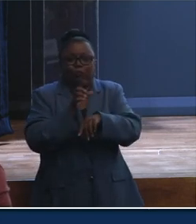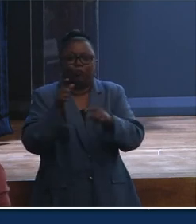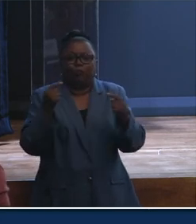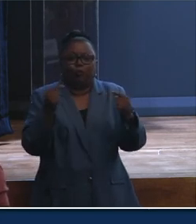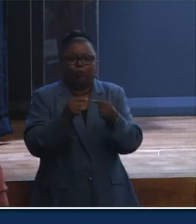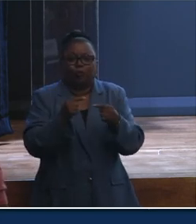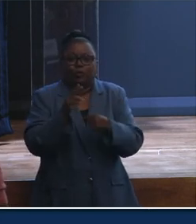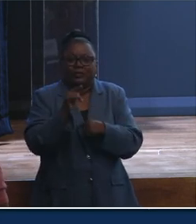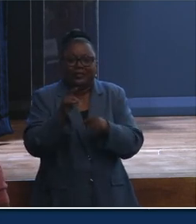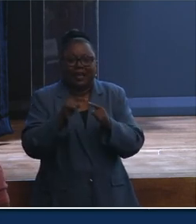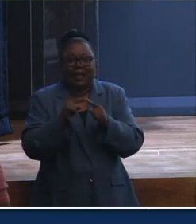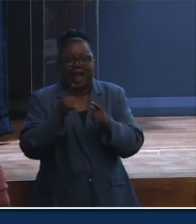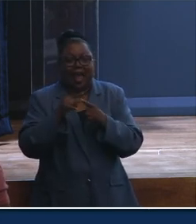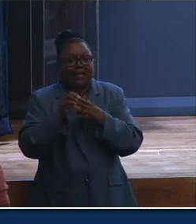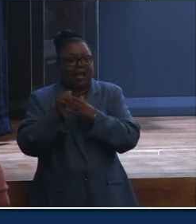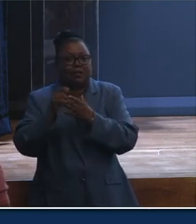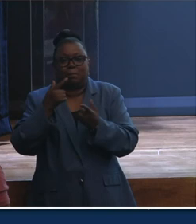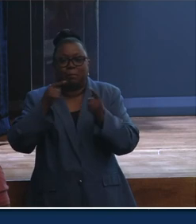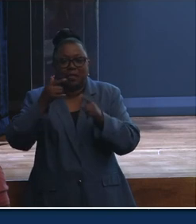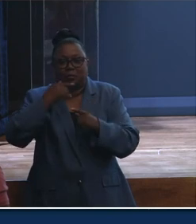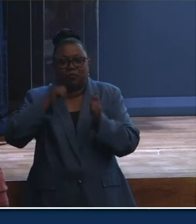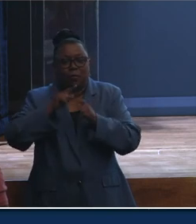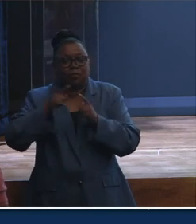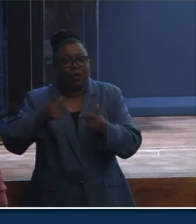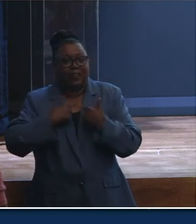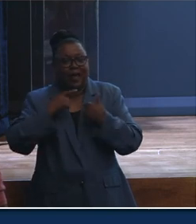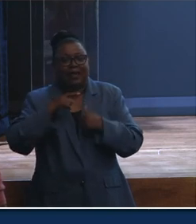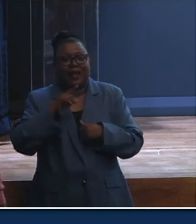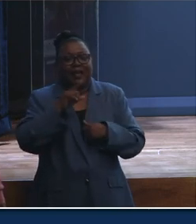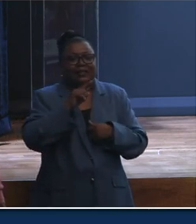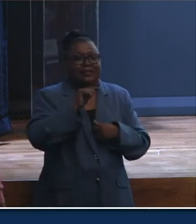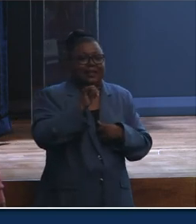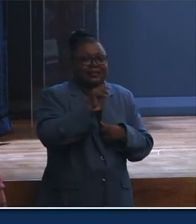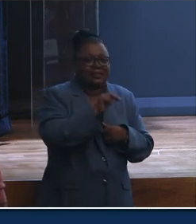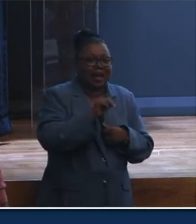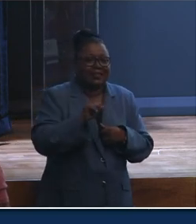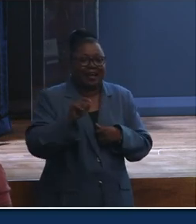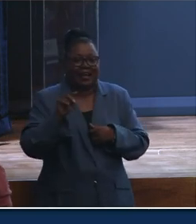Spurred Nancy Kerrigan on to the greatest performance of her life. It's called the Tanya Nancy